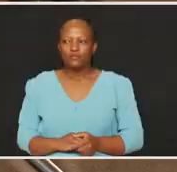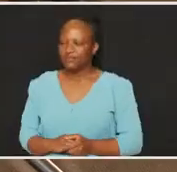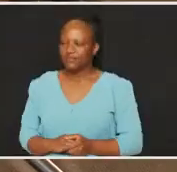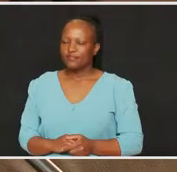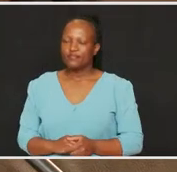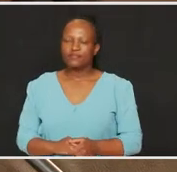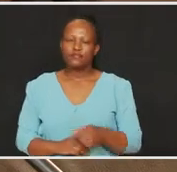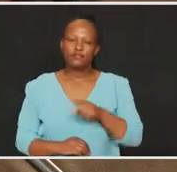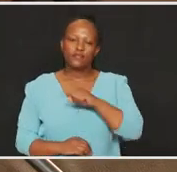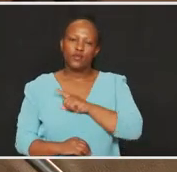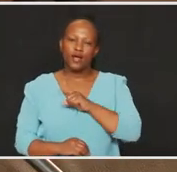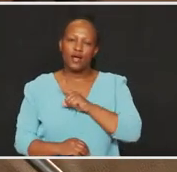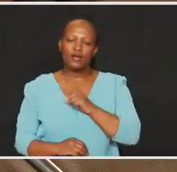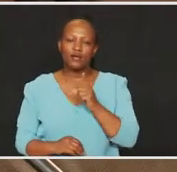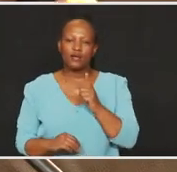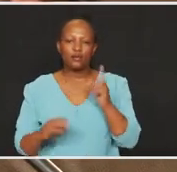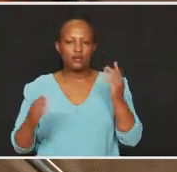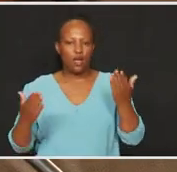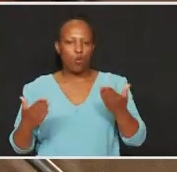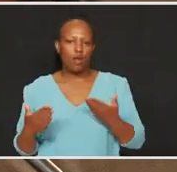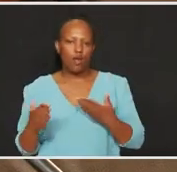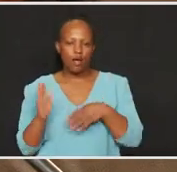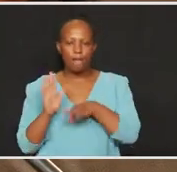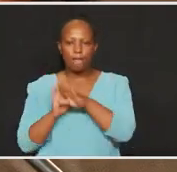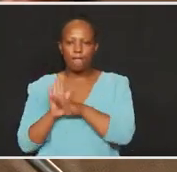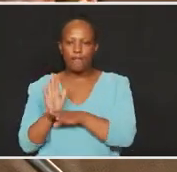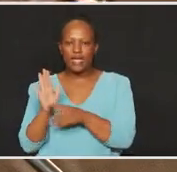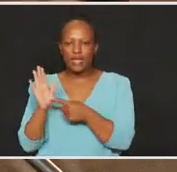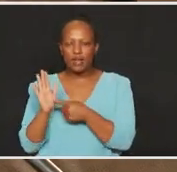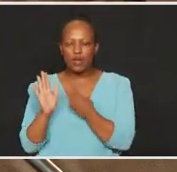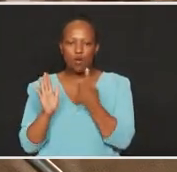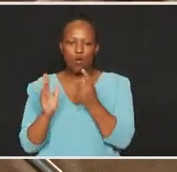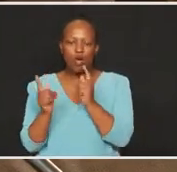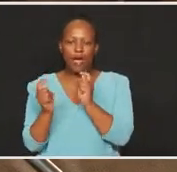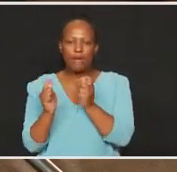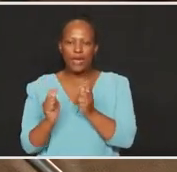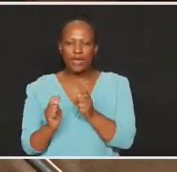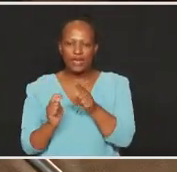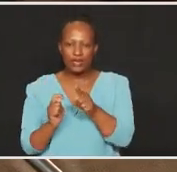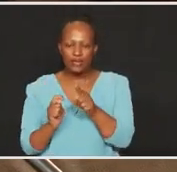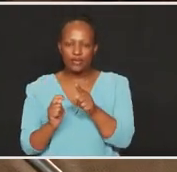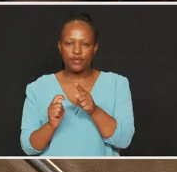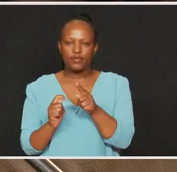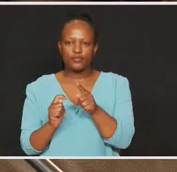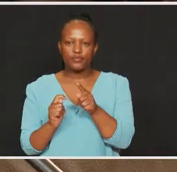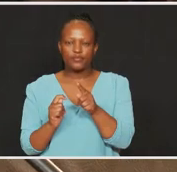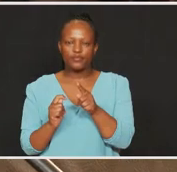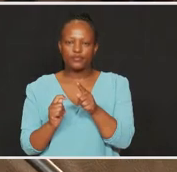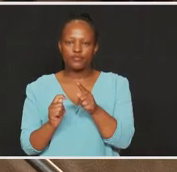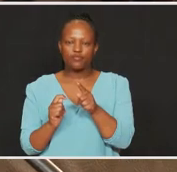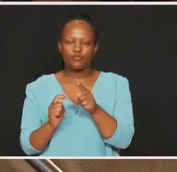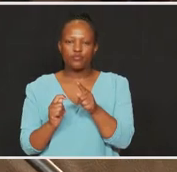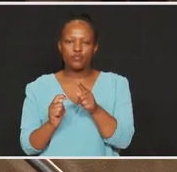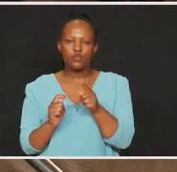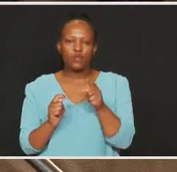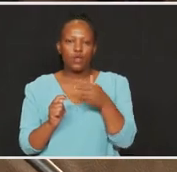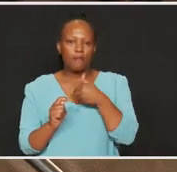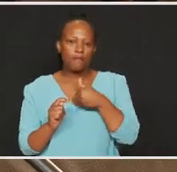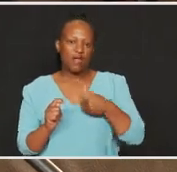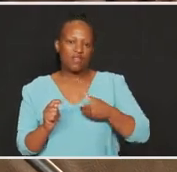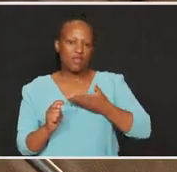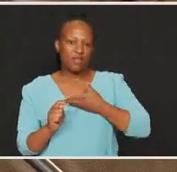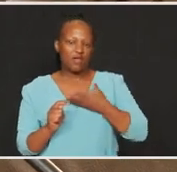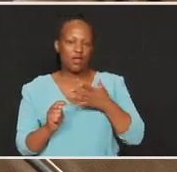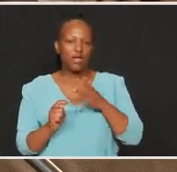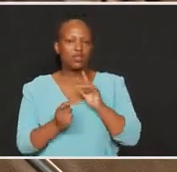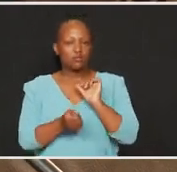this bill it's one of the Amendments which is a criminalizing parents who don't ensure that